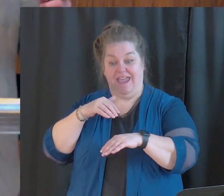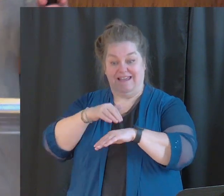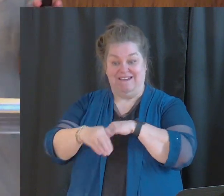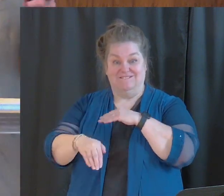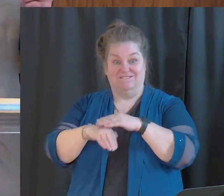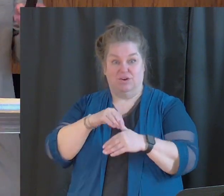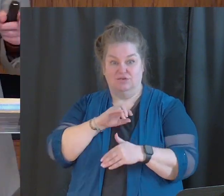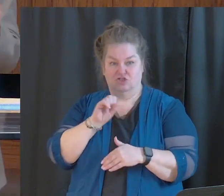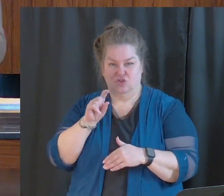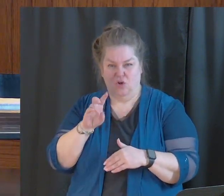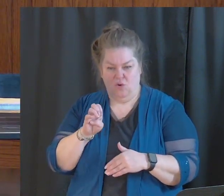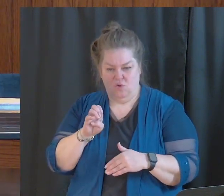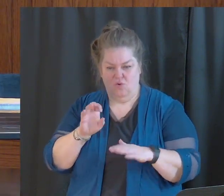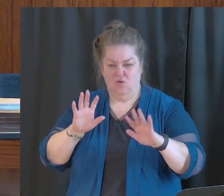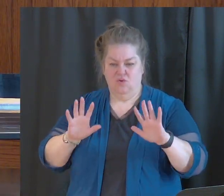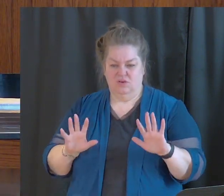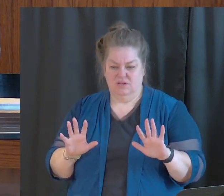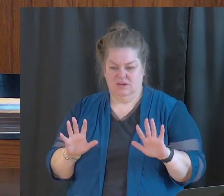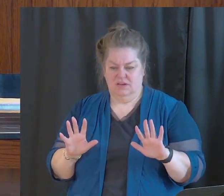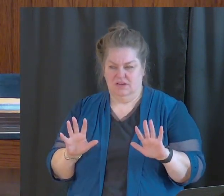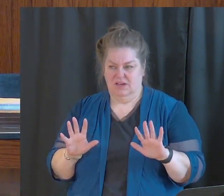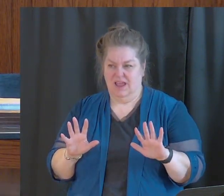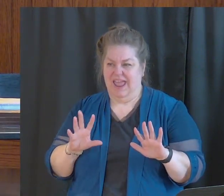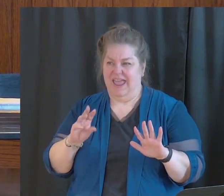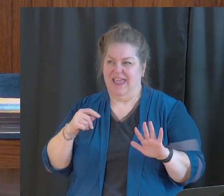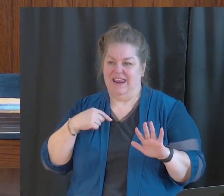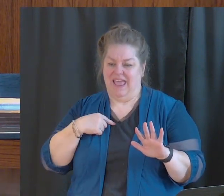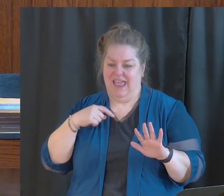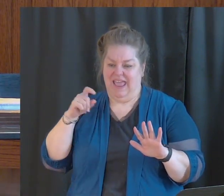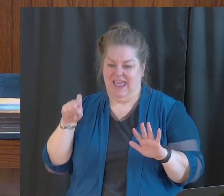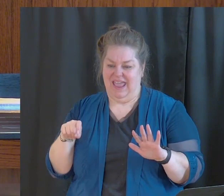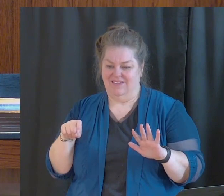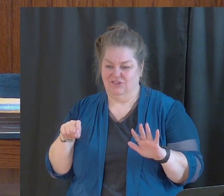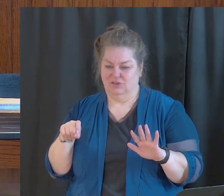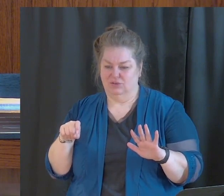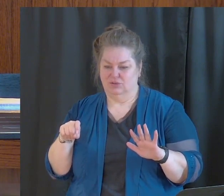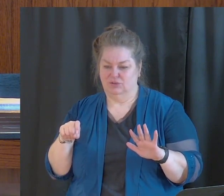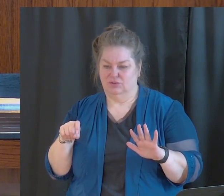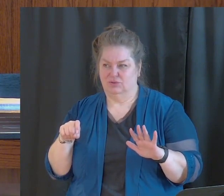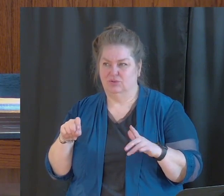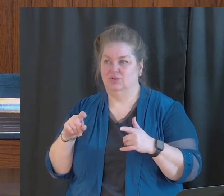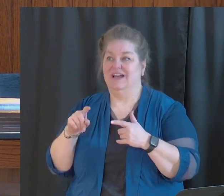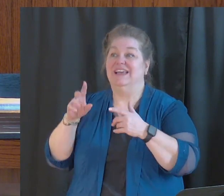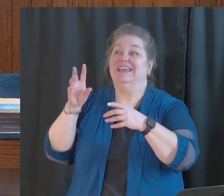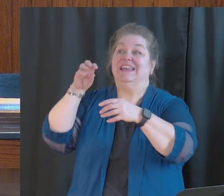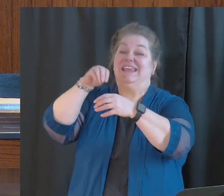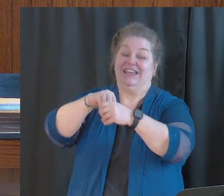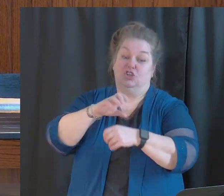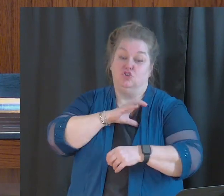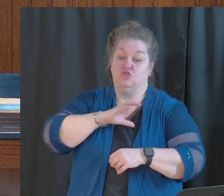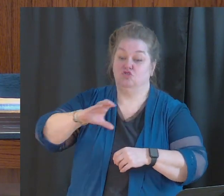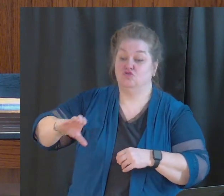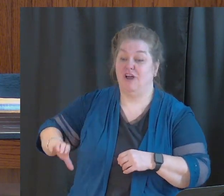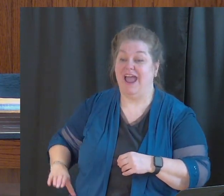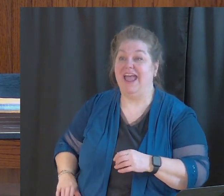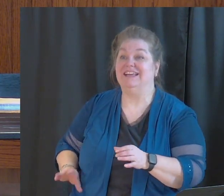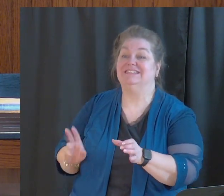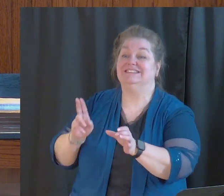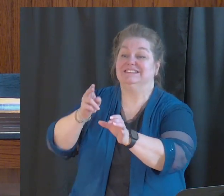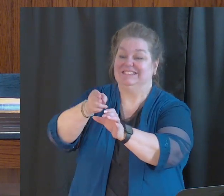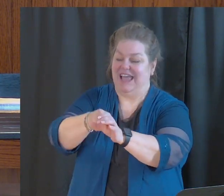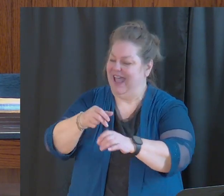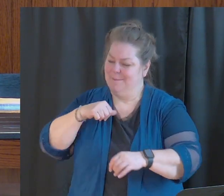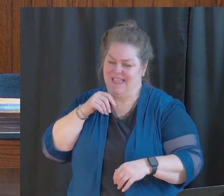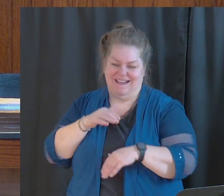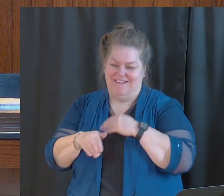with Christ. I have to step out of that comfort zone, and I have to step into Christ's comfort zone, and I'm not comfortable there